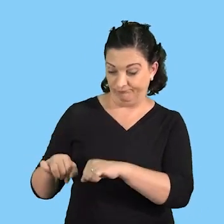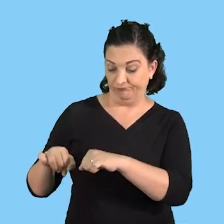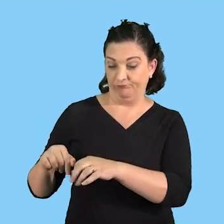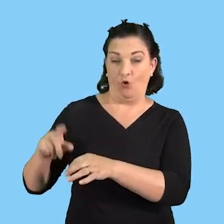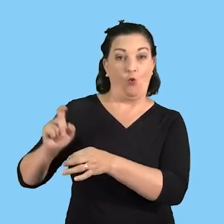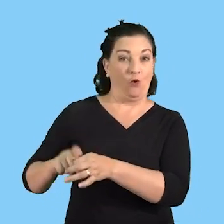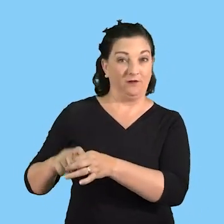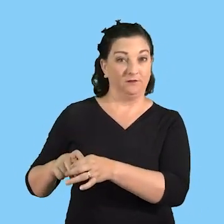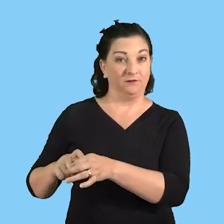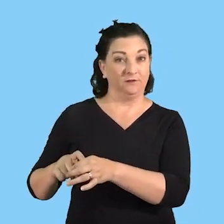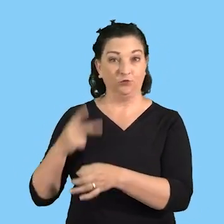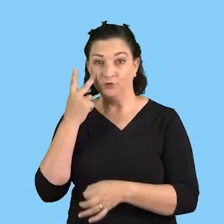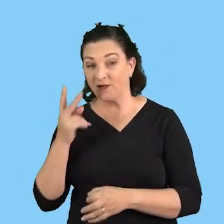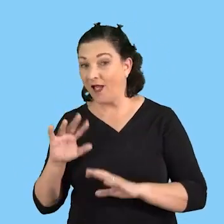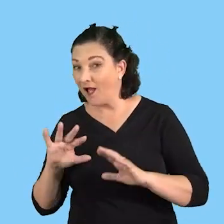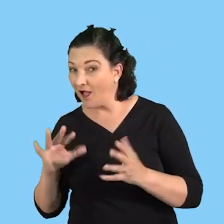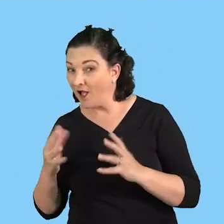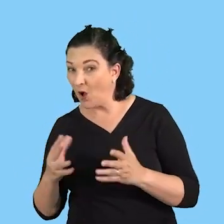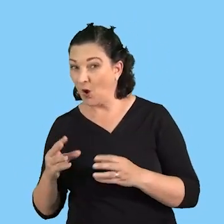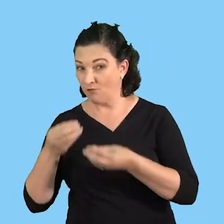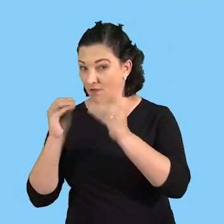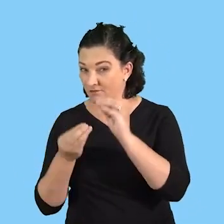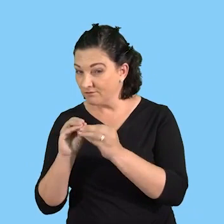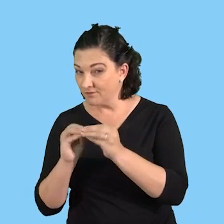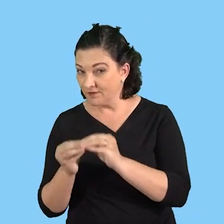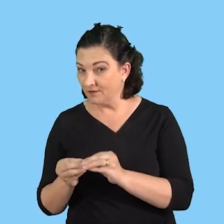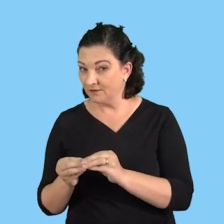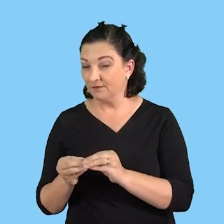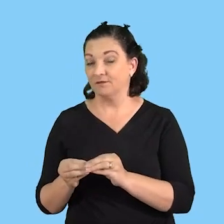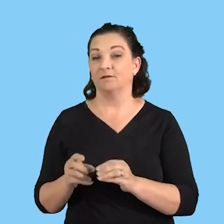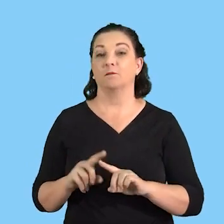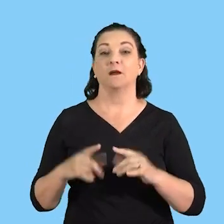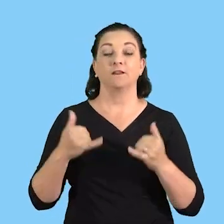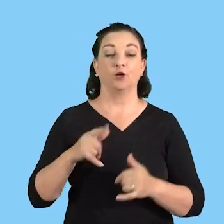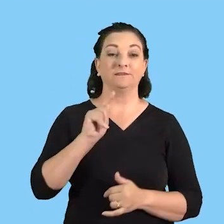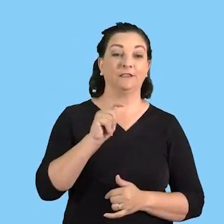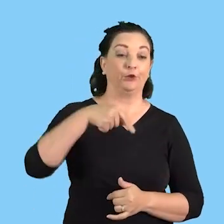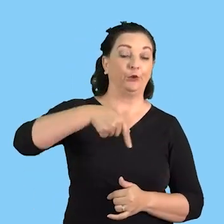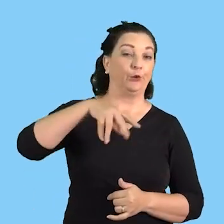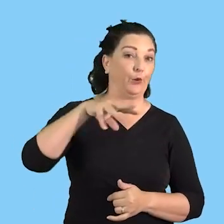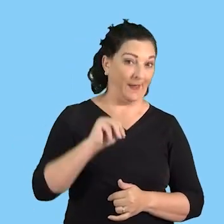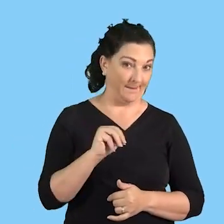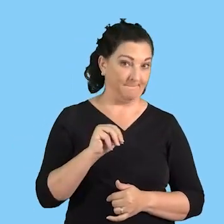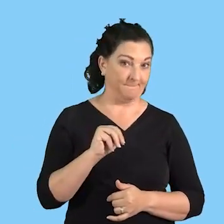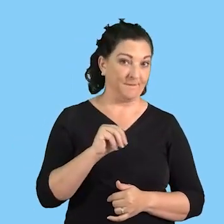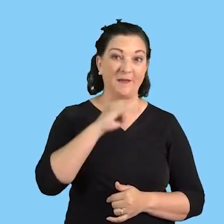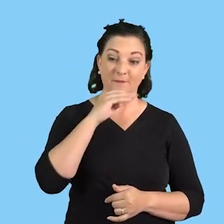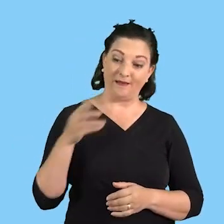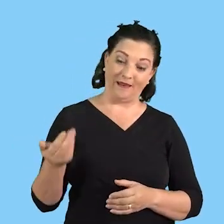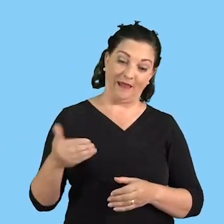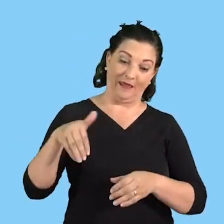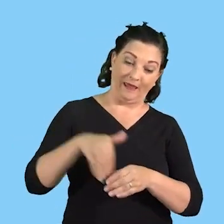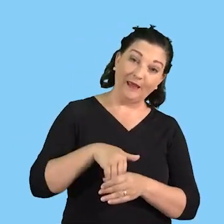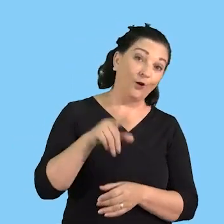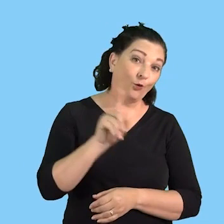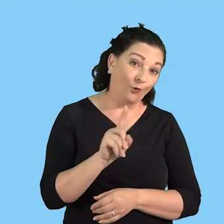product is manufactured to make sure that it's of quality. So with TQM, we look at the service as a whole to